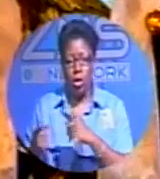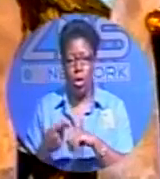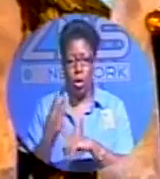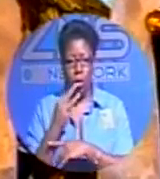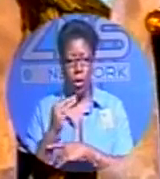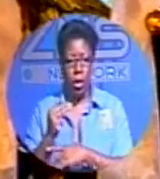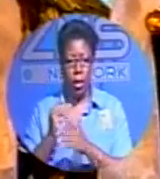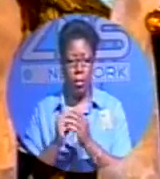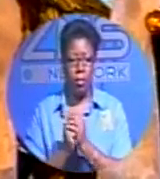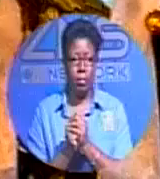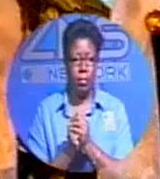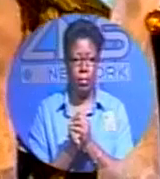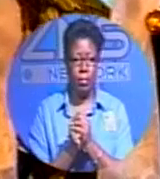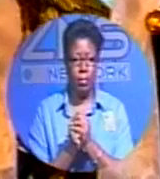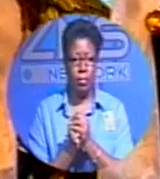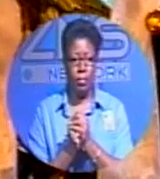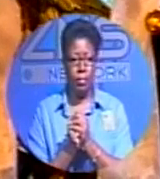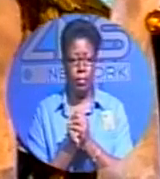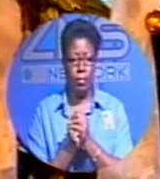Mother said, Perry,